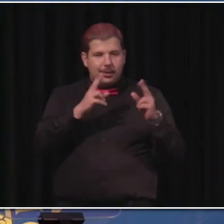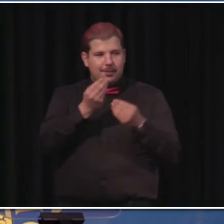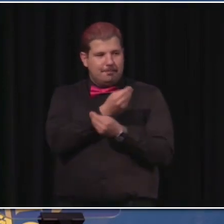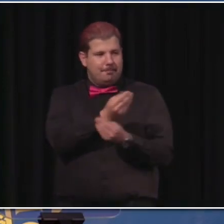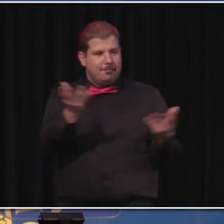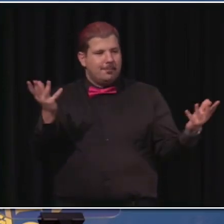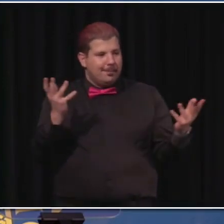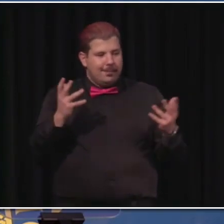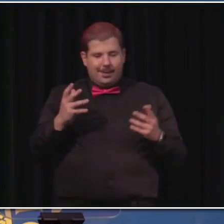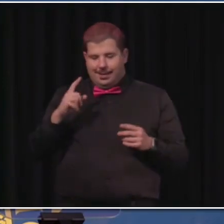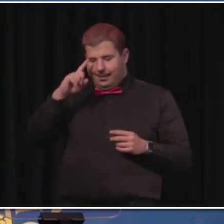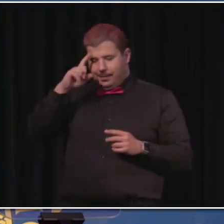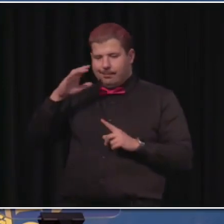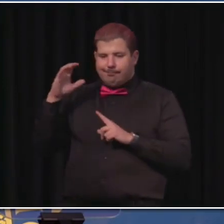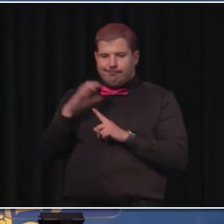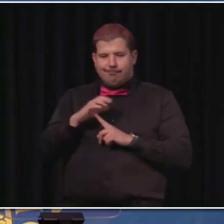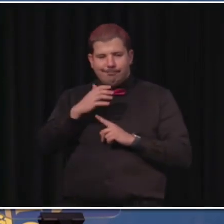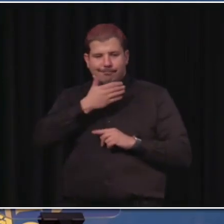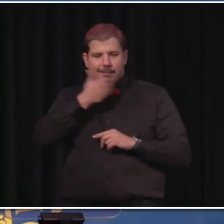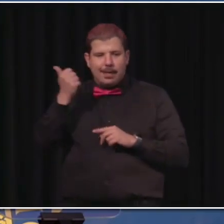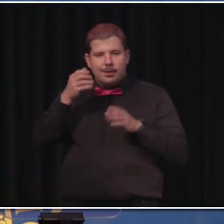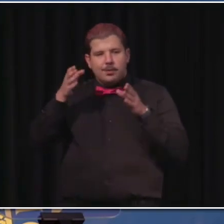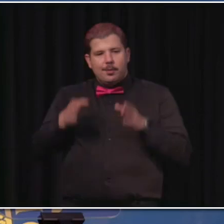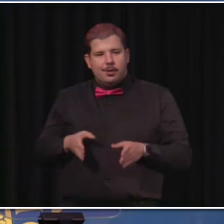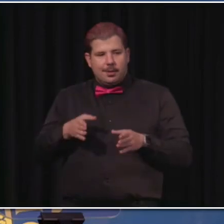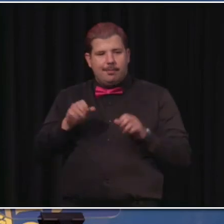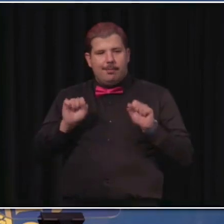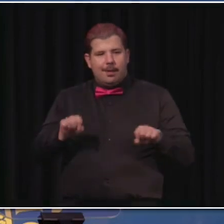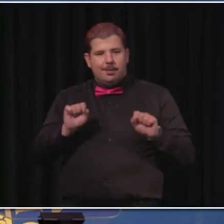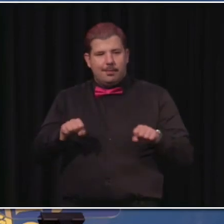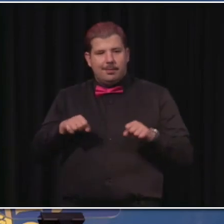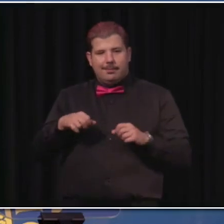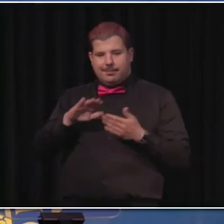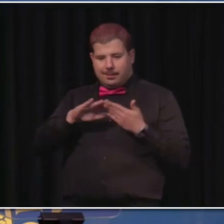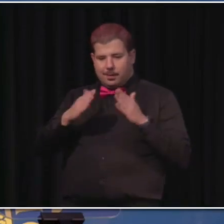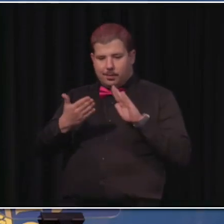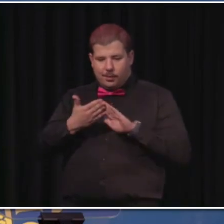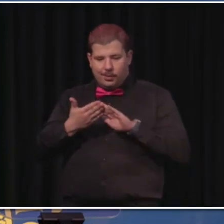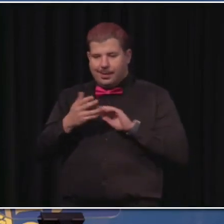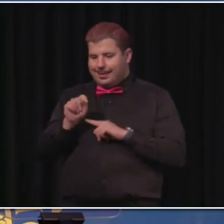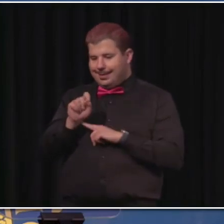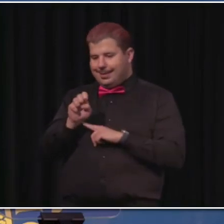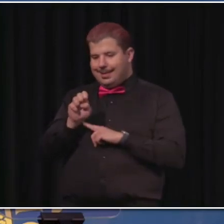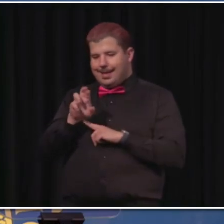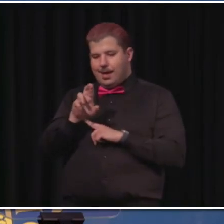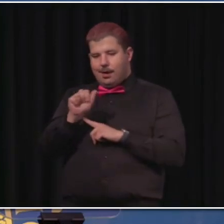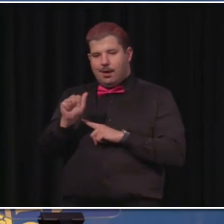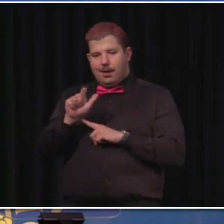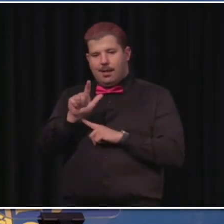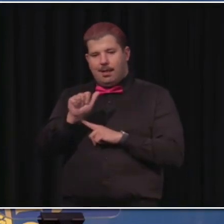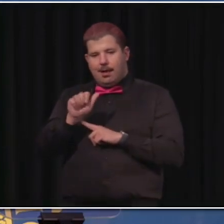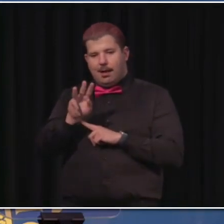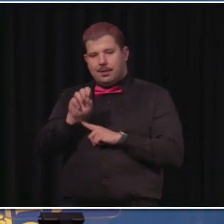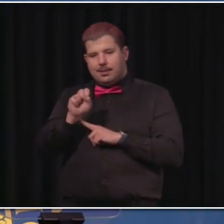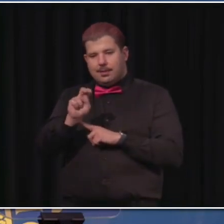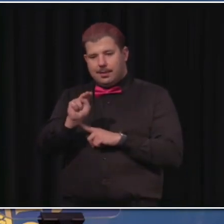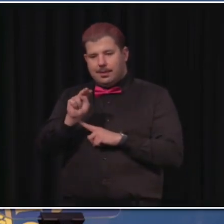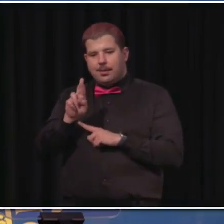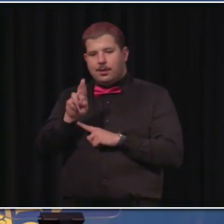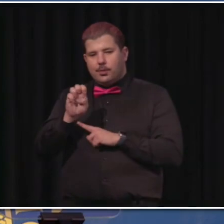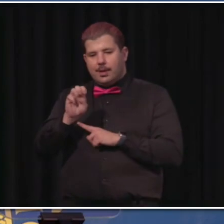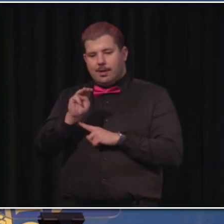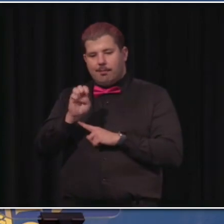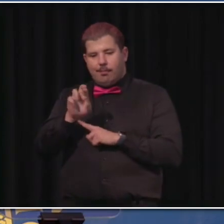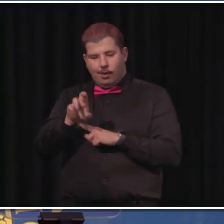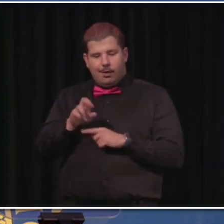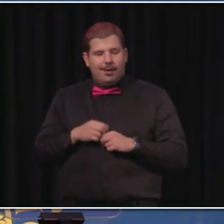I think we have the very best person we possibly could have in this community in Terra Lawson-Remer. And I know that she will